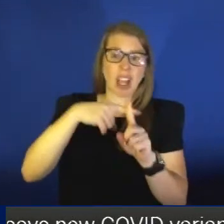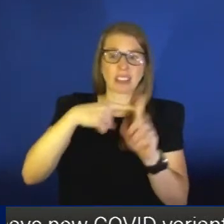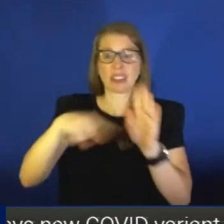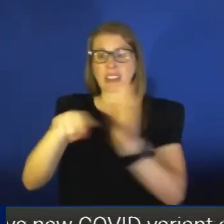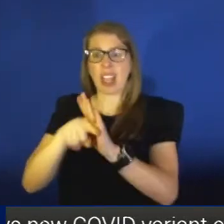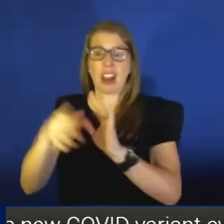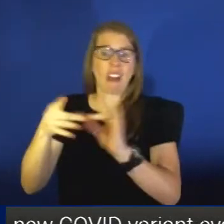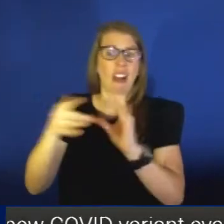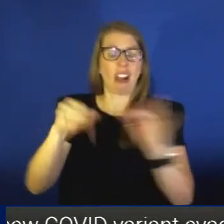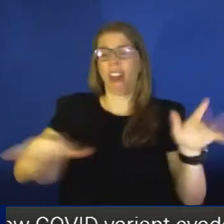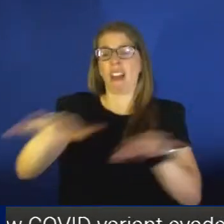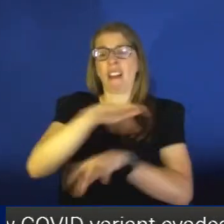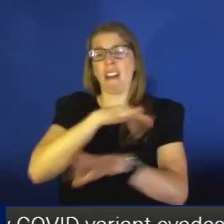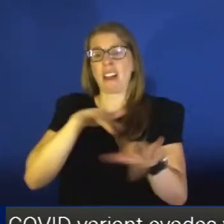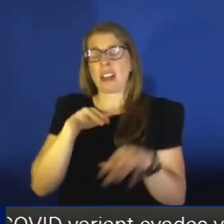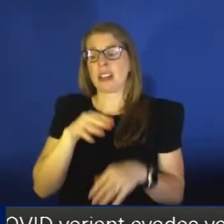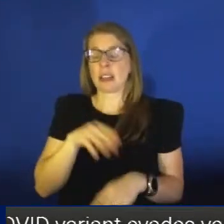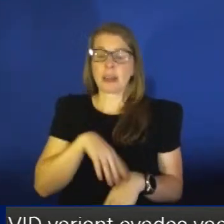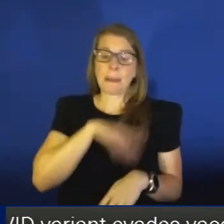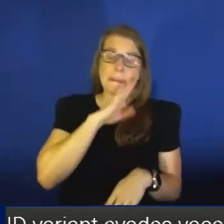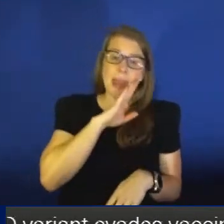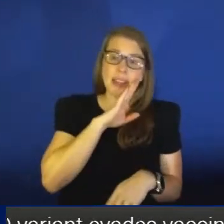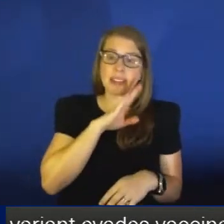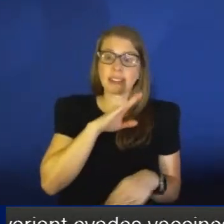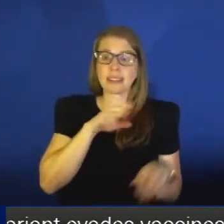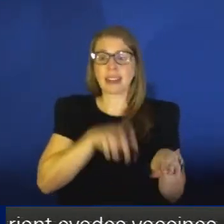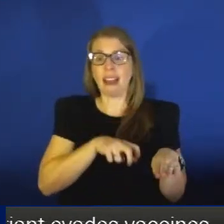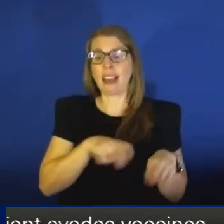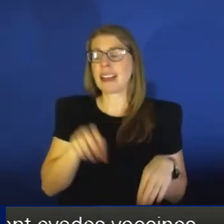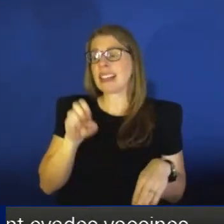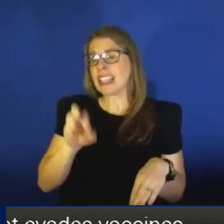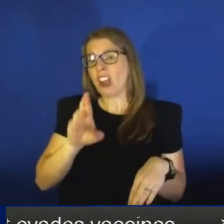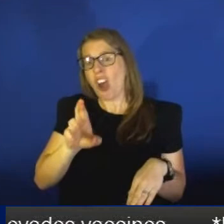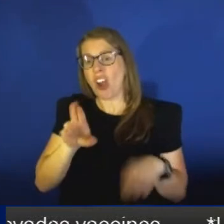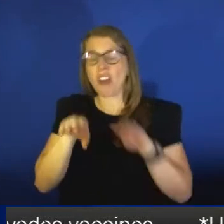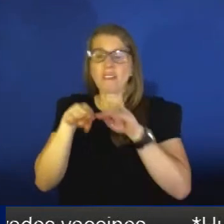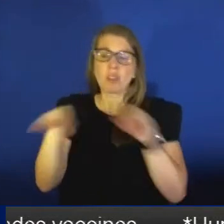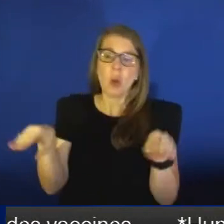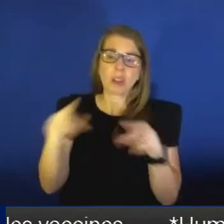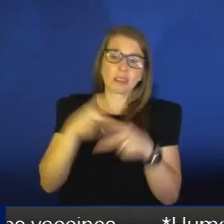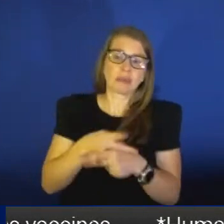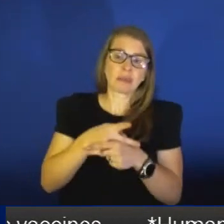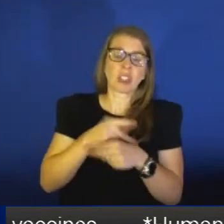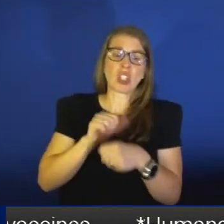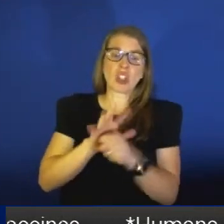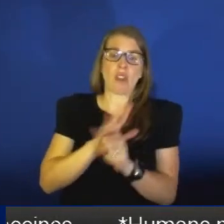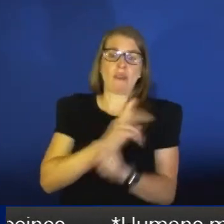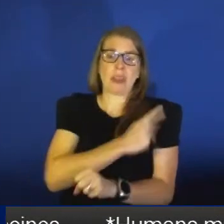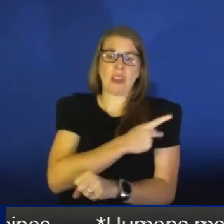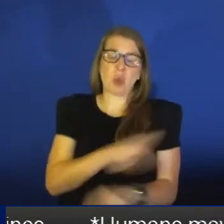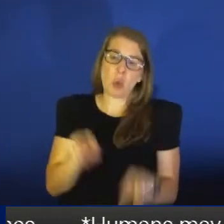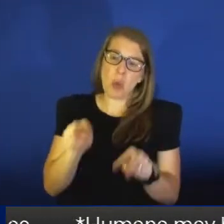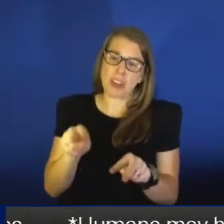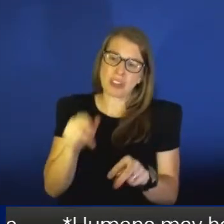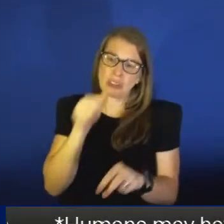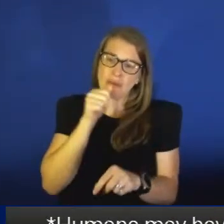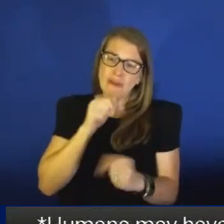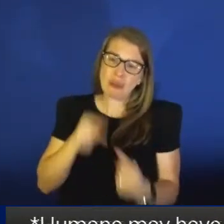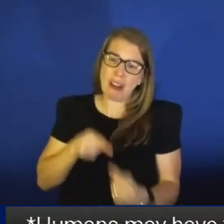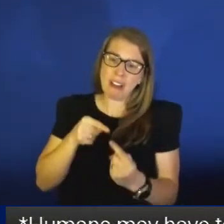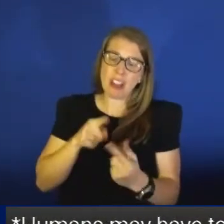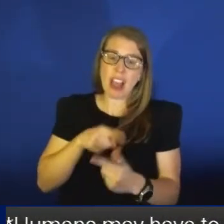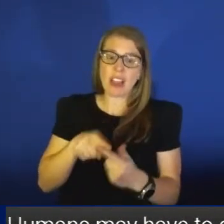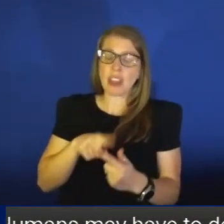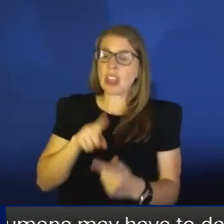our bedside nurses in the ICU and the ER and up on the floors, taking care of these patients and watching them struggle, and then going home and watching